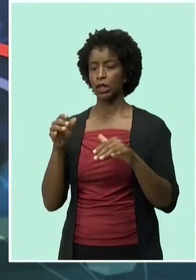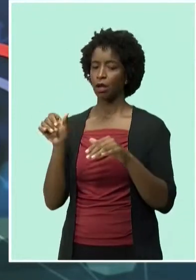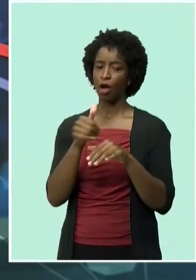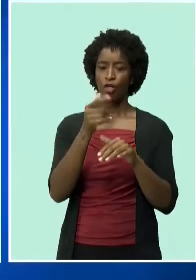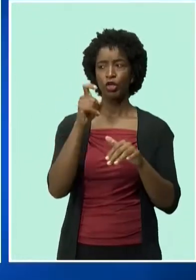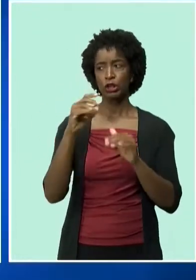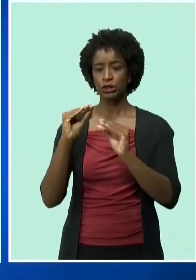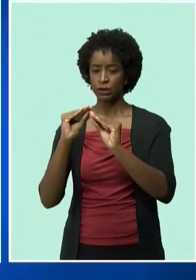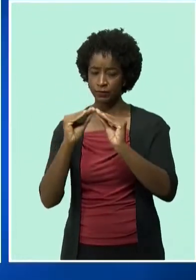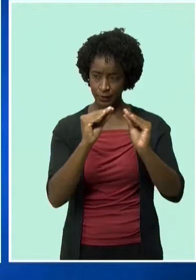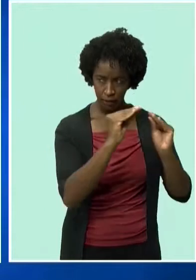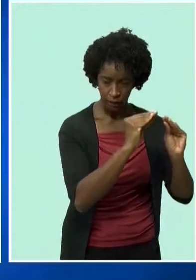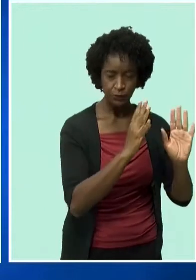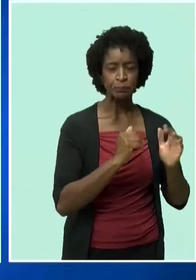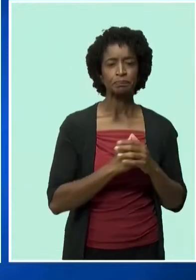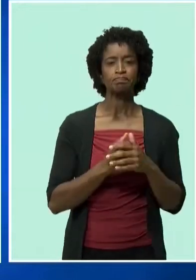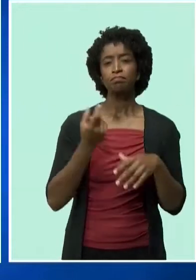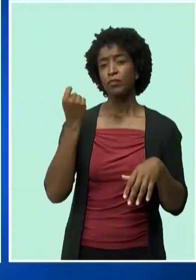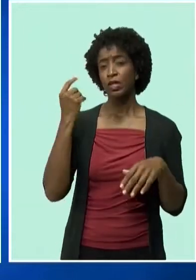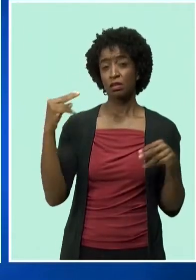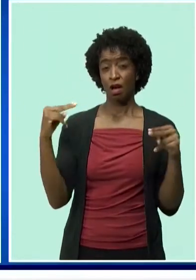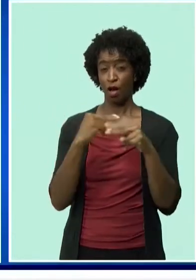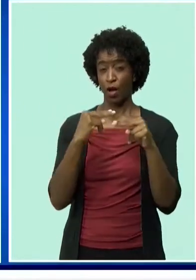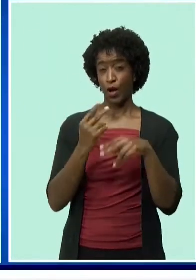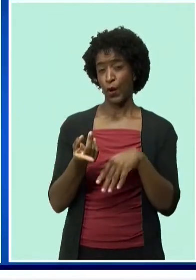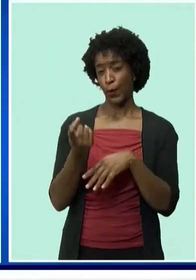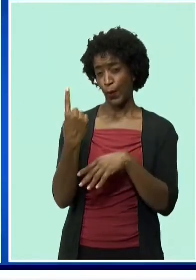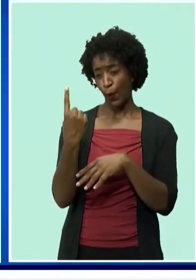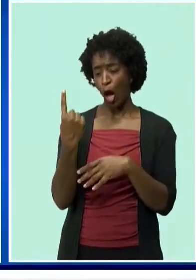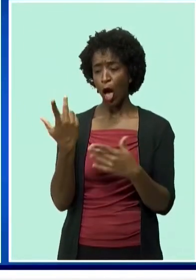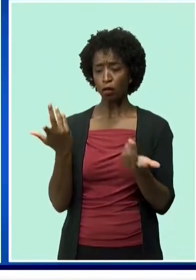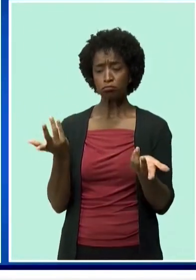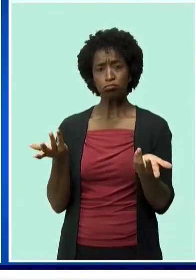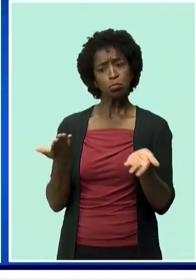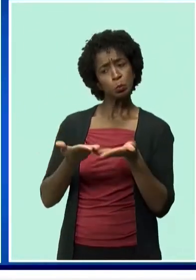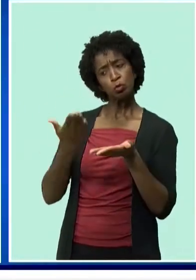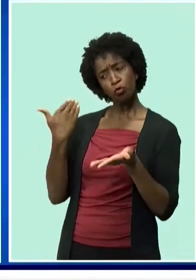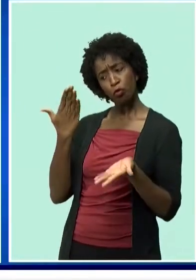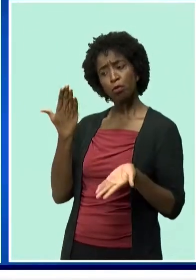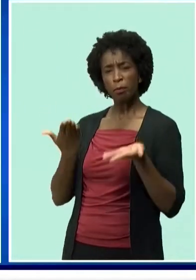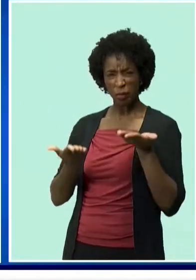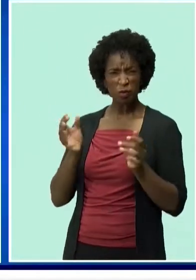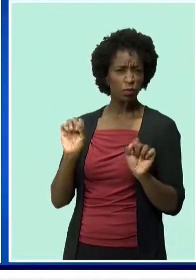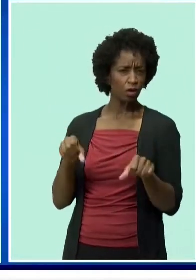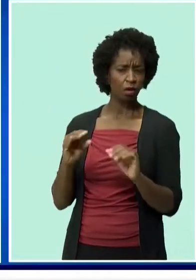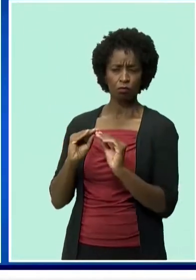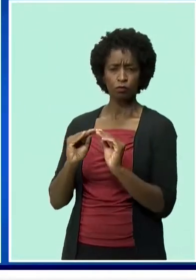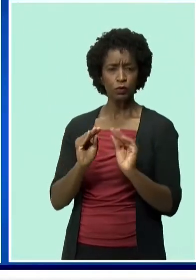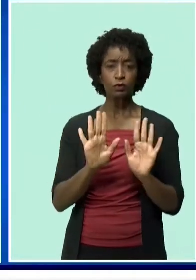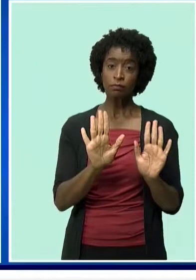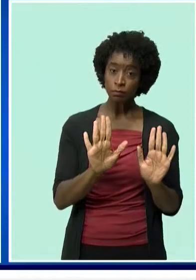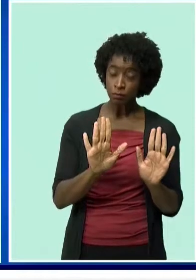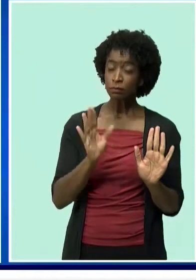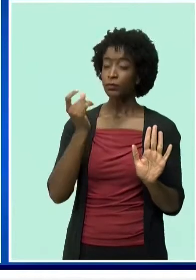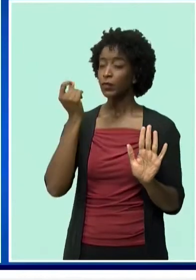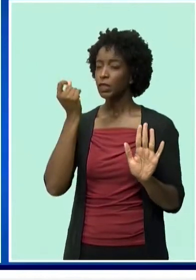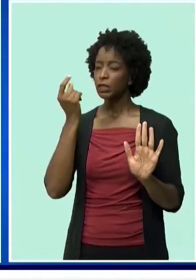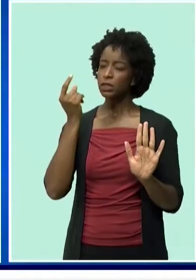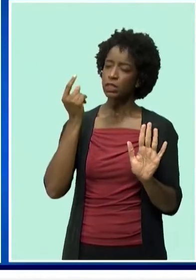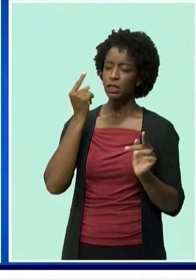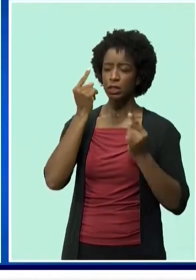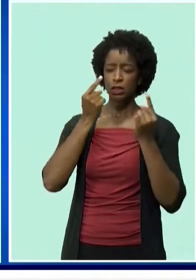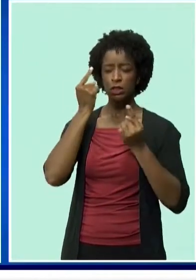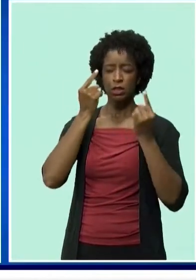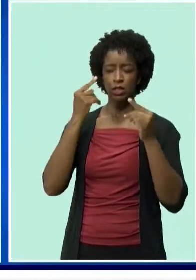We could have done Highway 1 earlier in this government, but we needed to make sure that when we were doing Highway 1, that